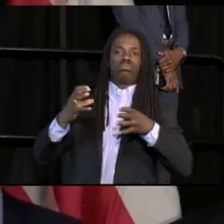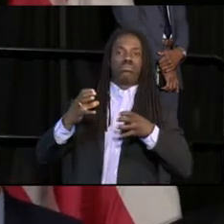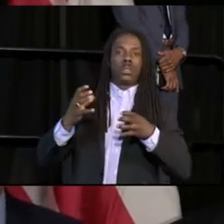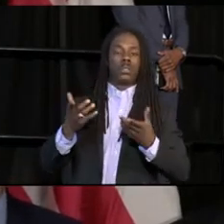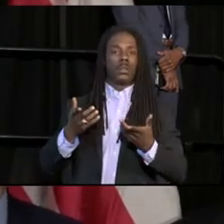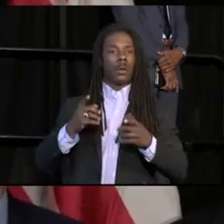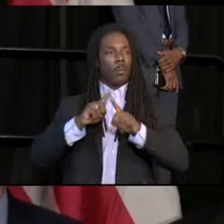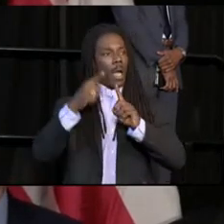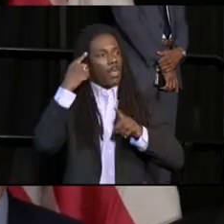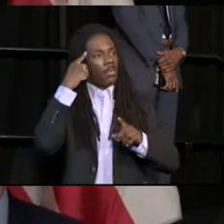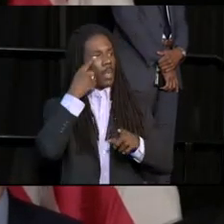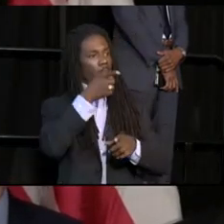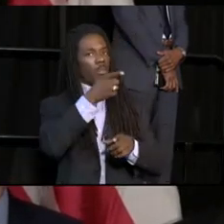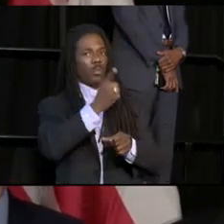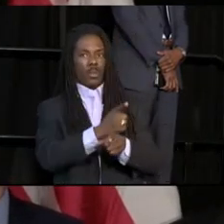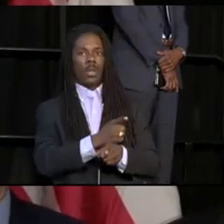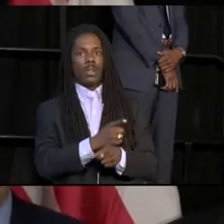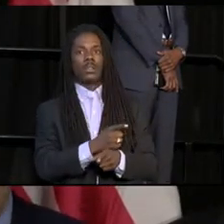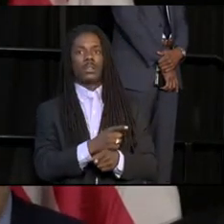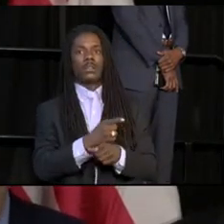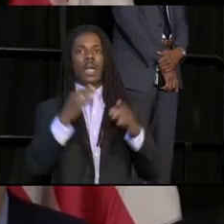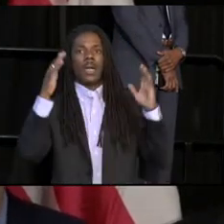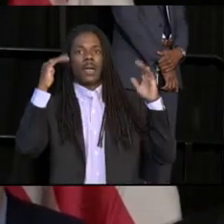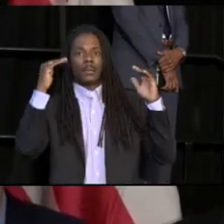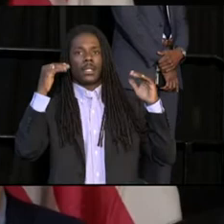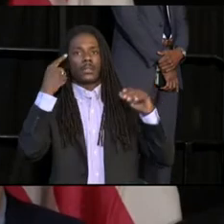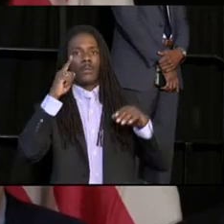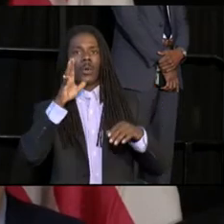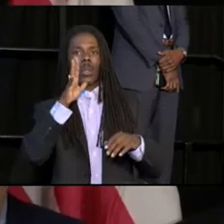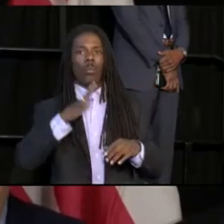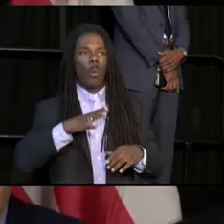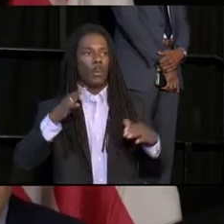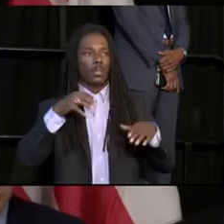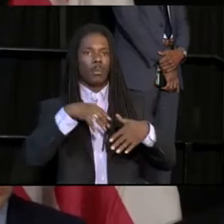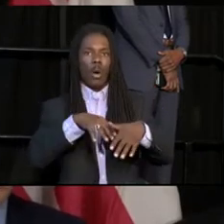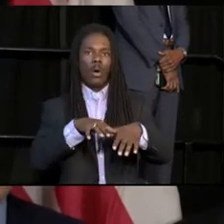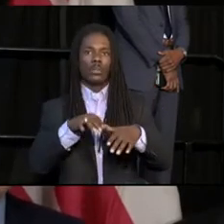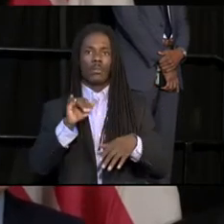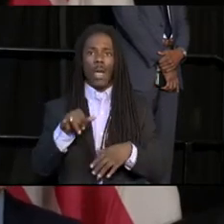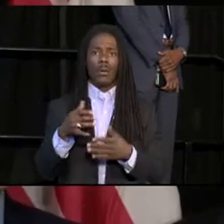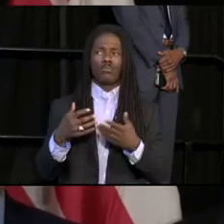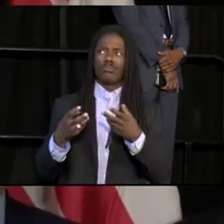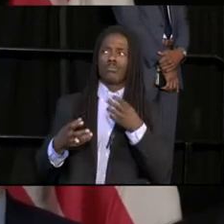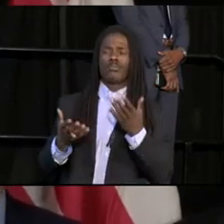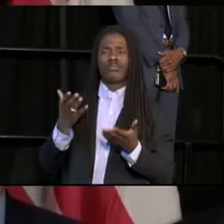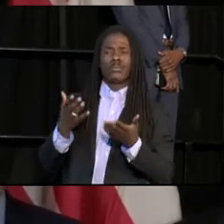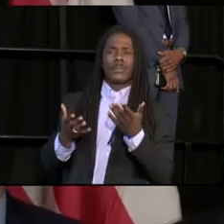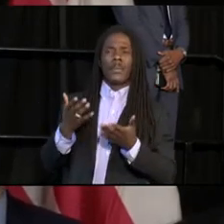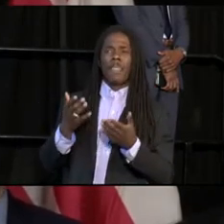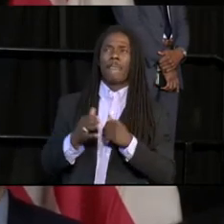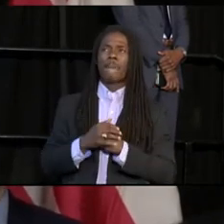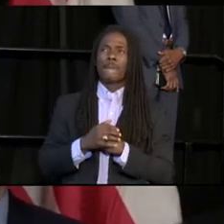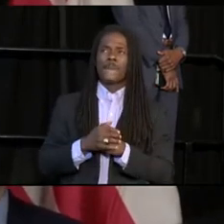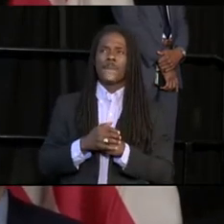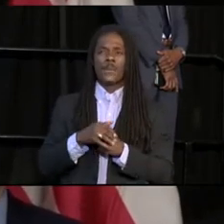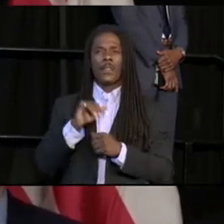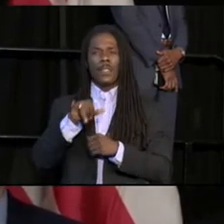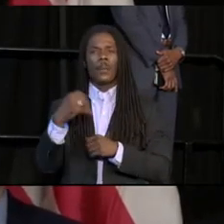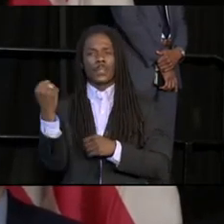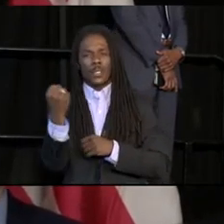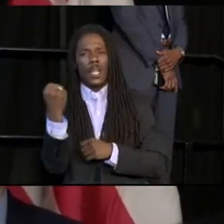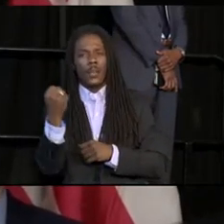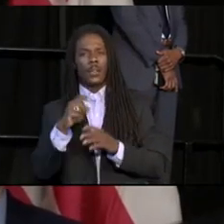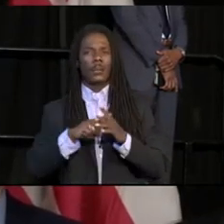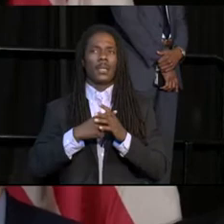you are right that the expectations for the Women's March, probably starting that was a